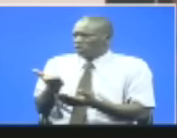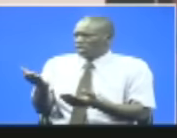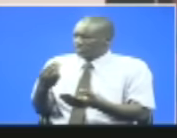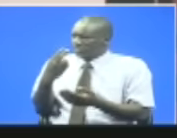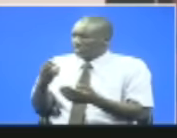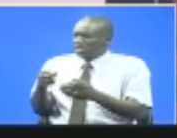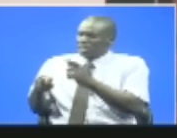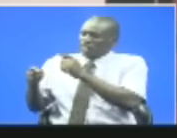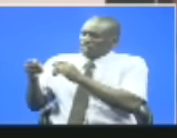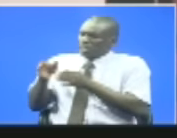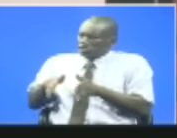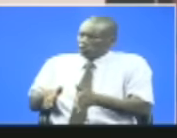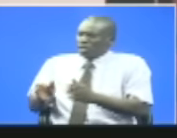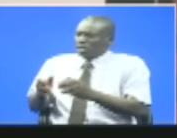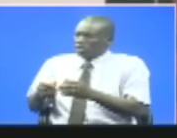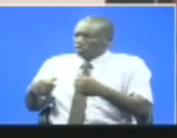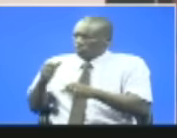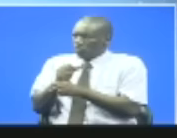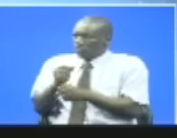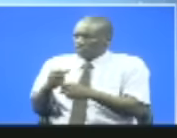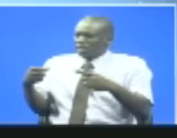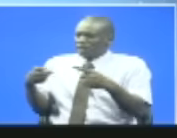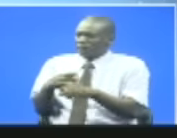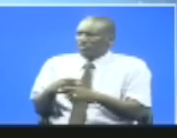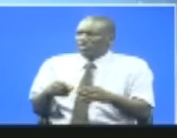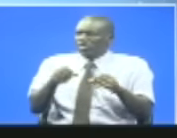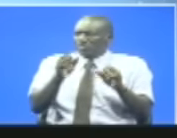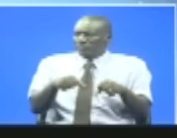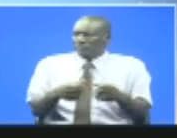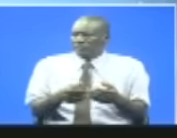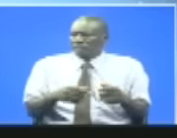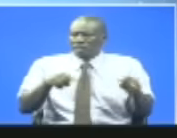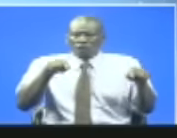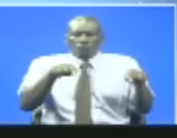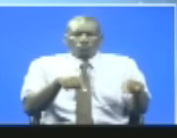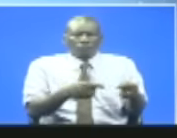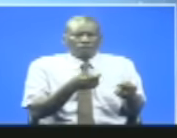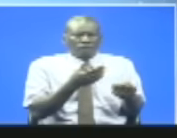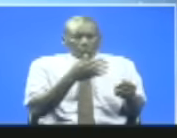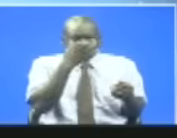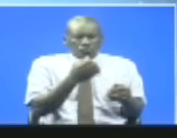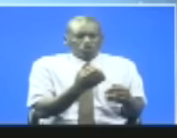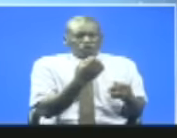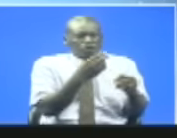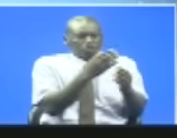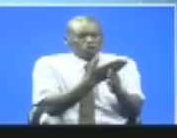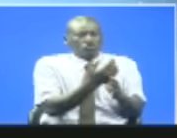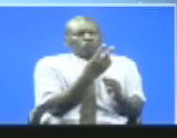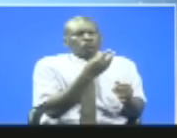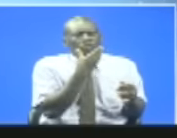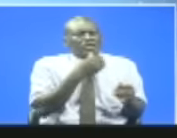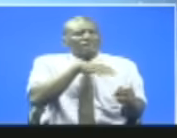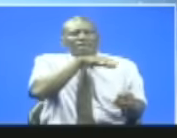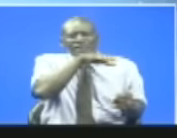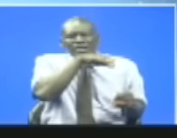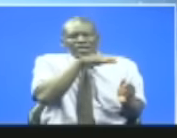history and his version of it appears to be at variance. No, well, definitely the conflict was between two men, Raila Odinga